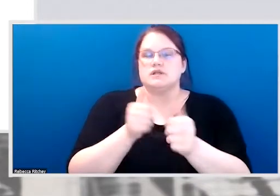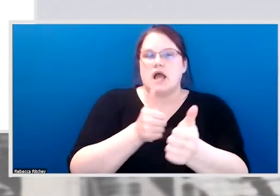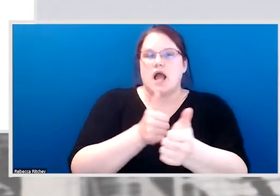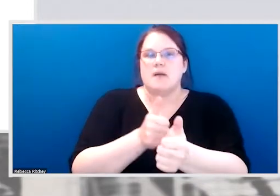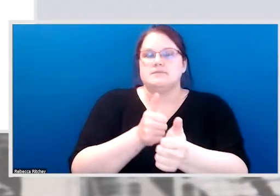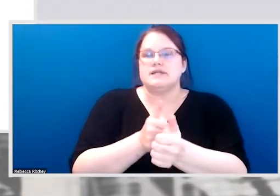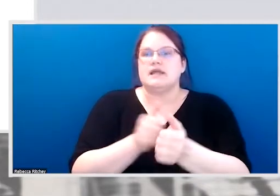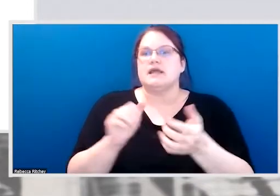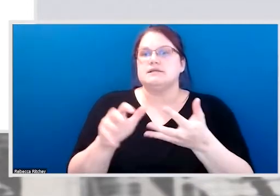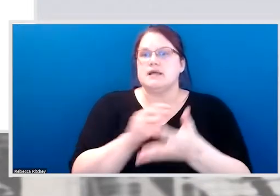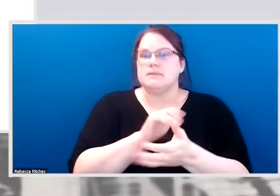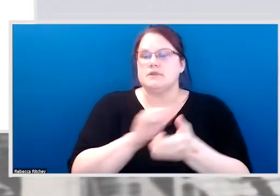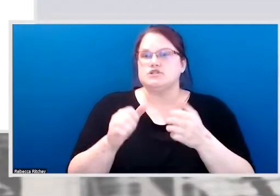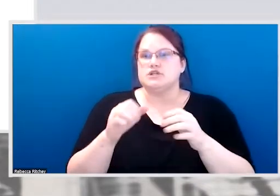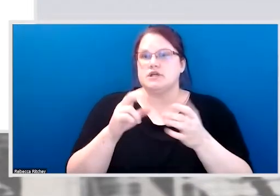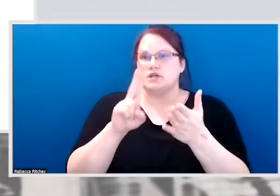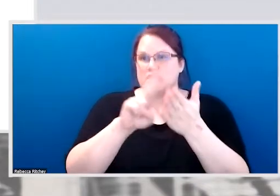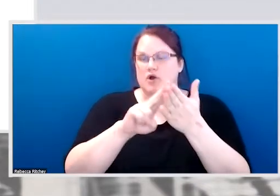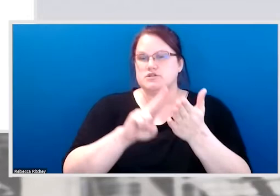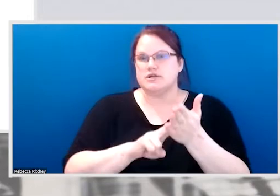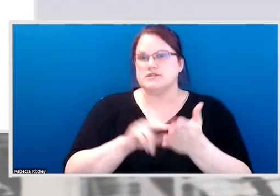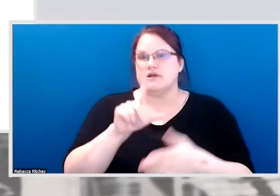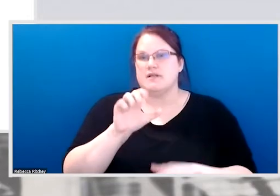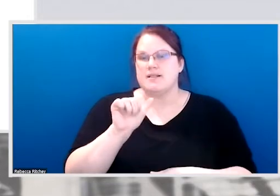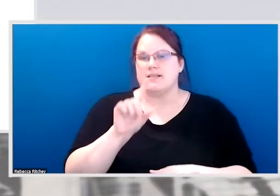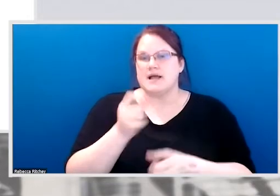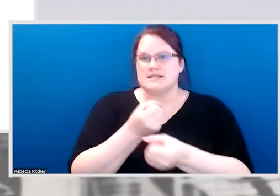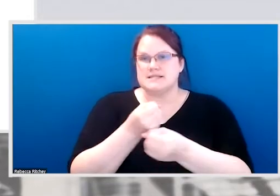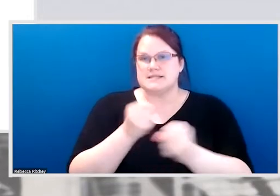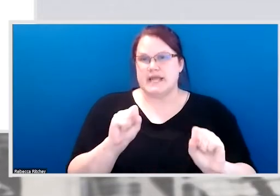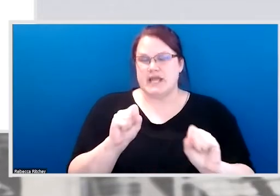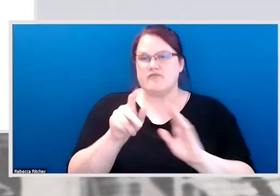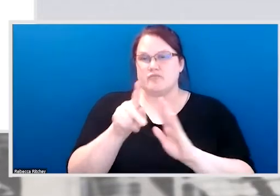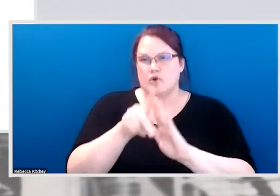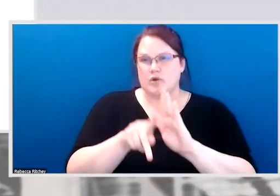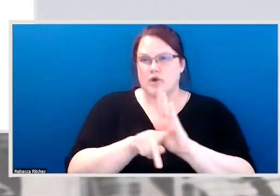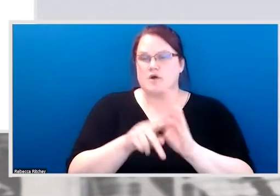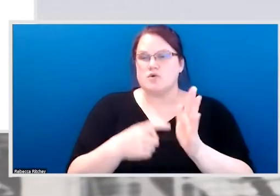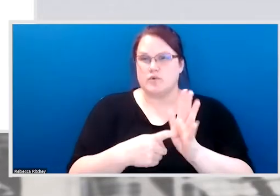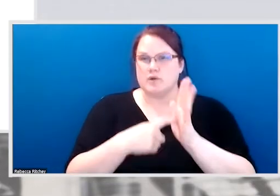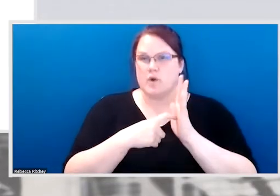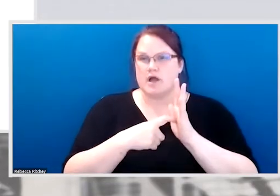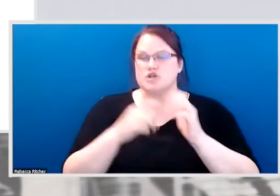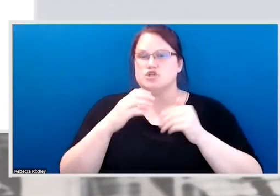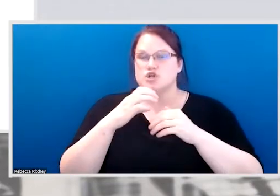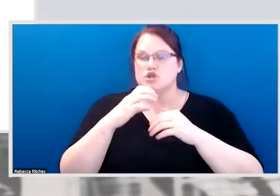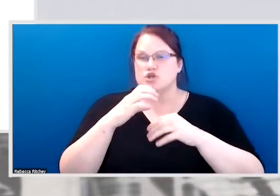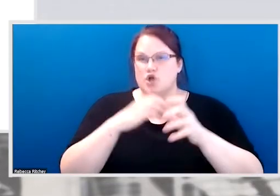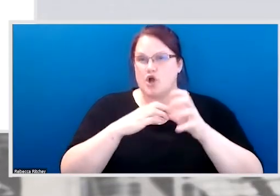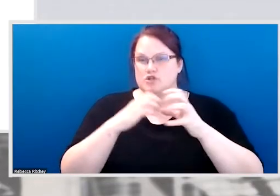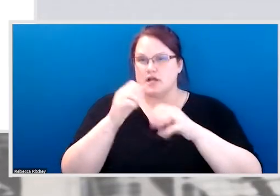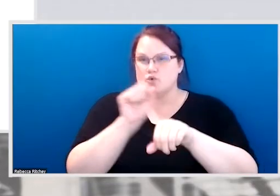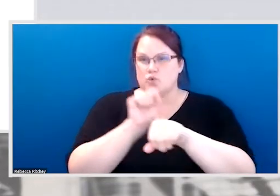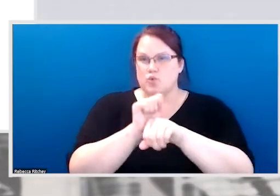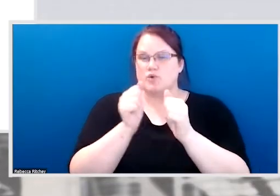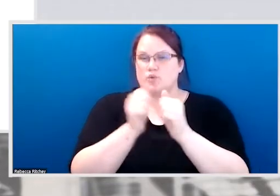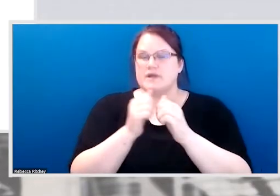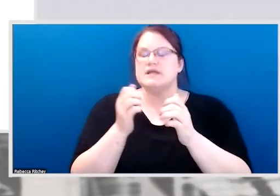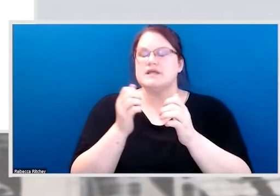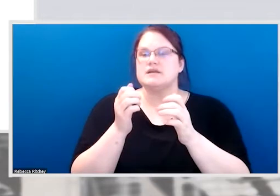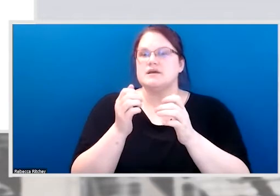demolition contracts to include lead-safe demolition protocols and require that contractors that work for the city obtain